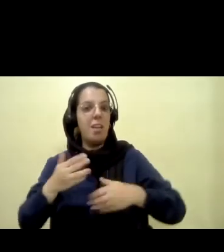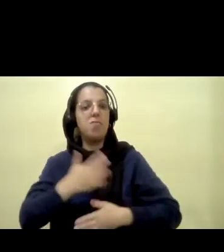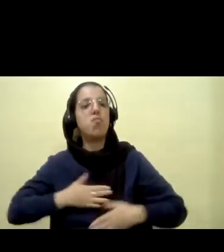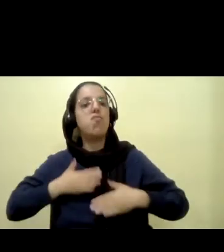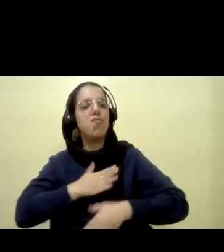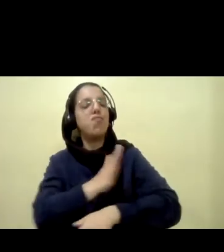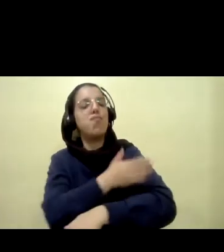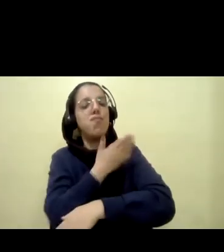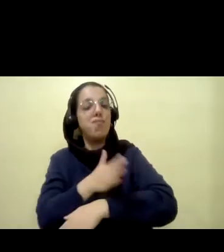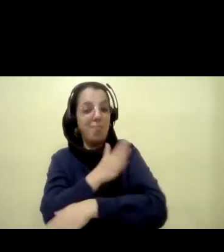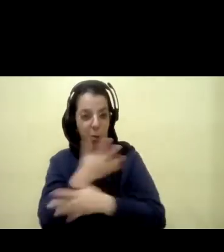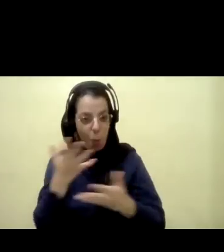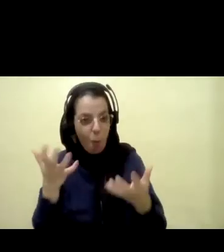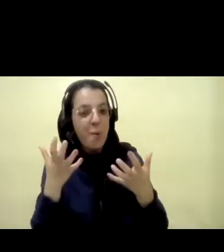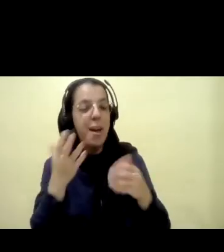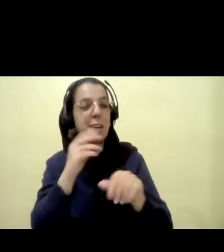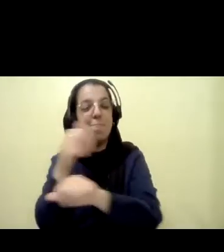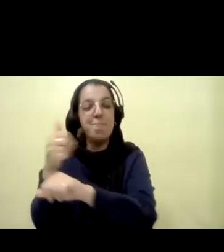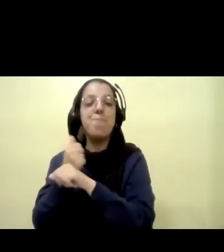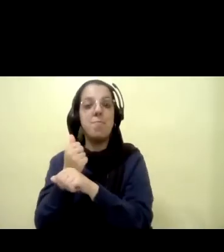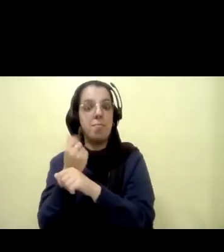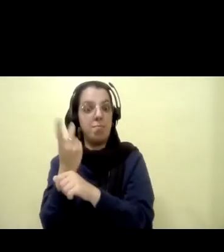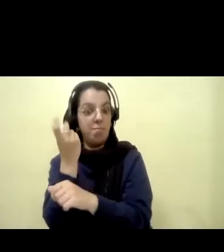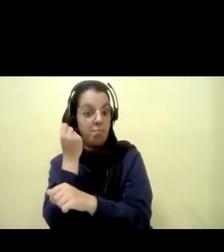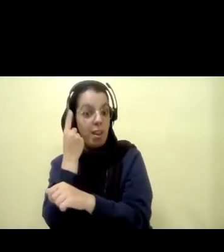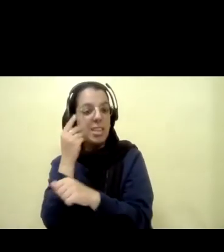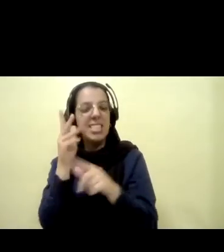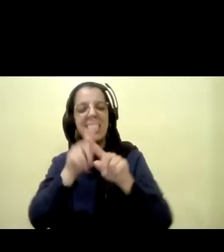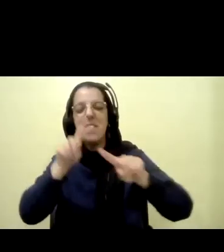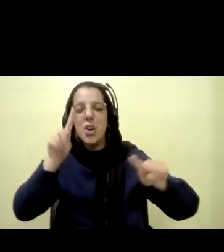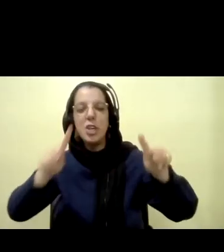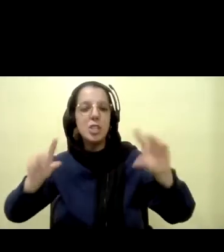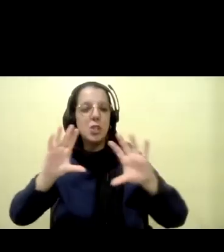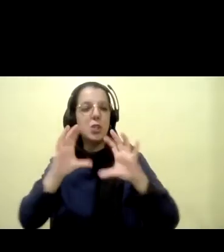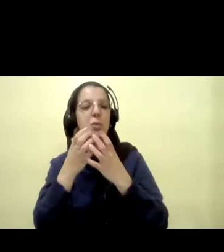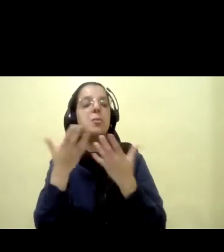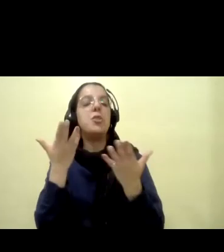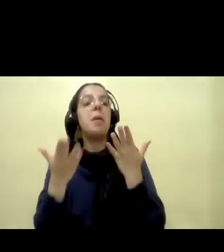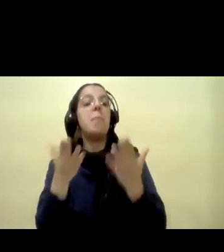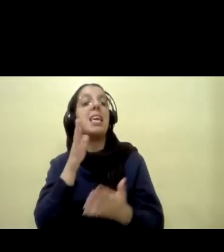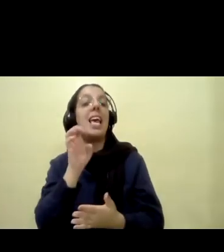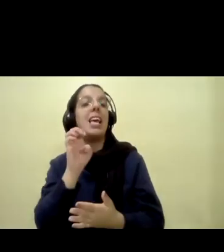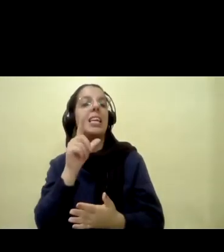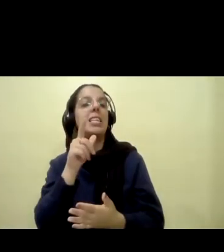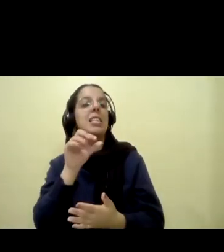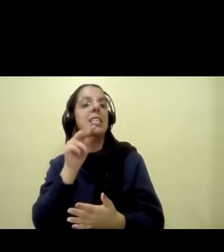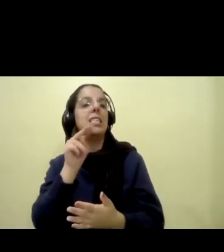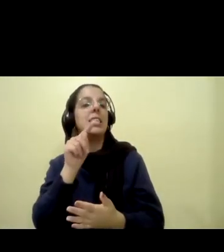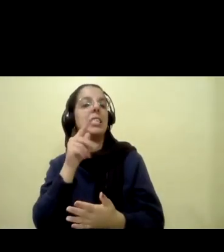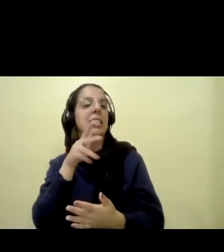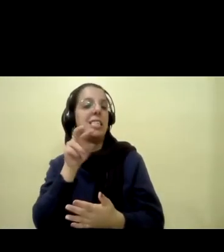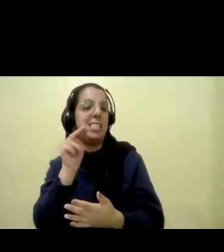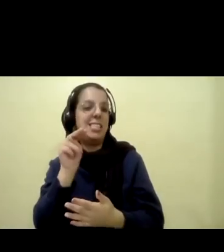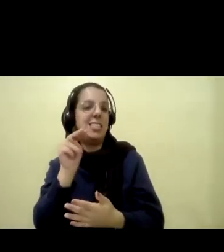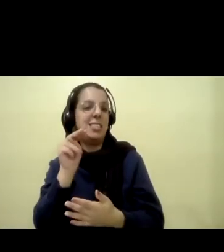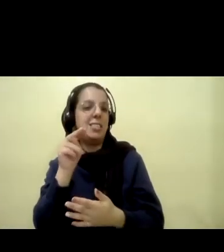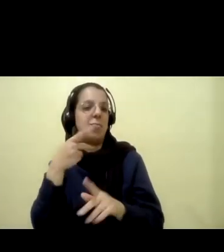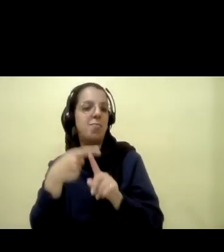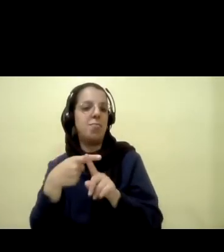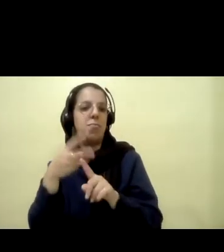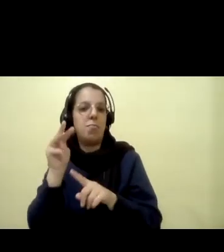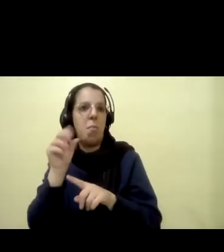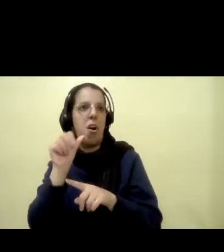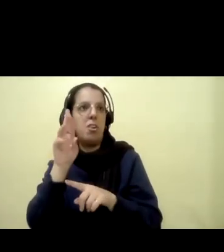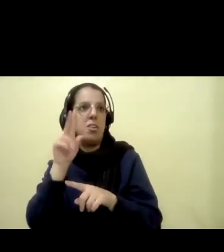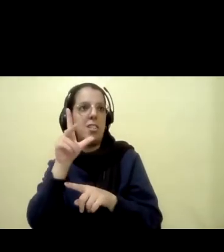And I'm interested in having, you know, a diverse group. So like around Eglinton and Eglinton and Marley, to have, you